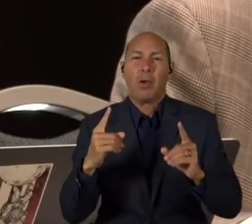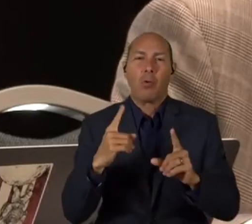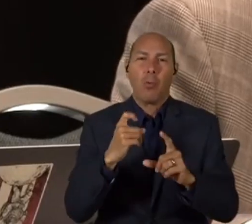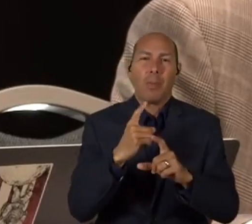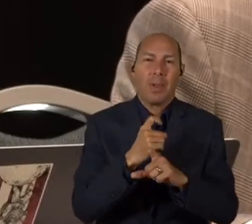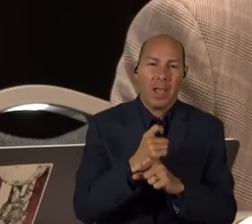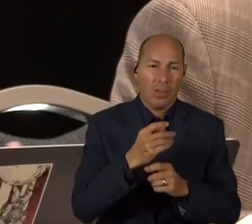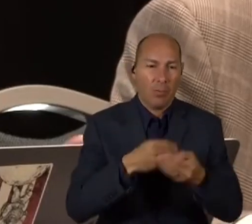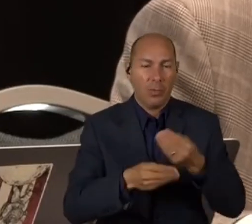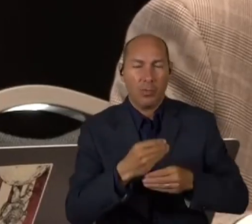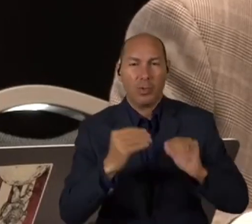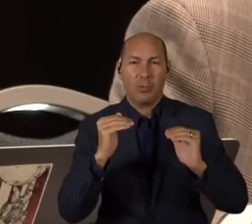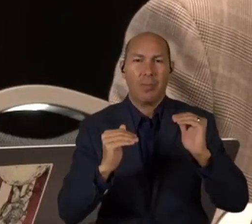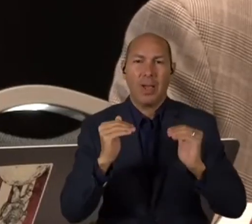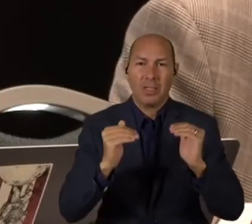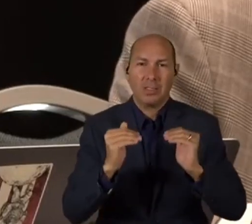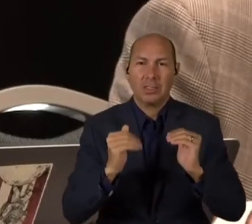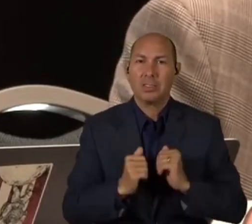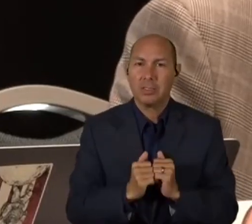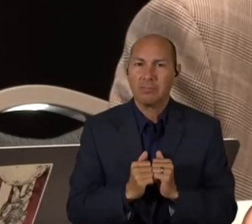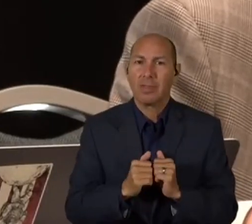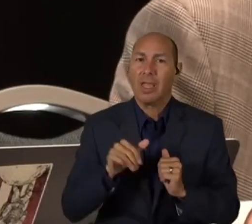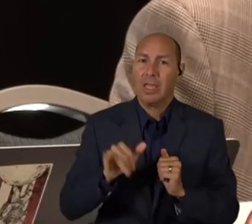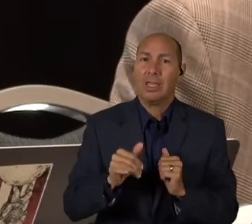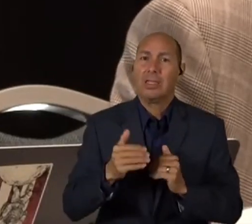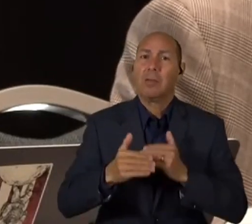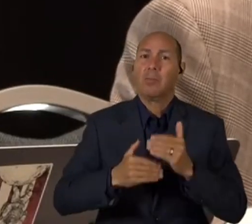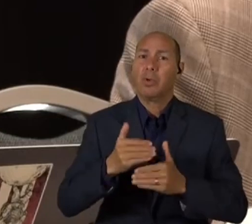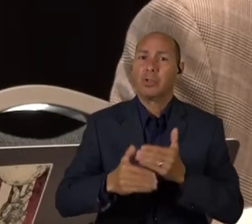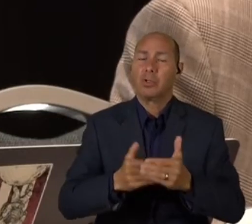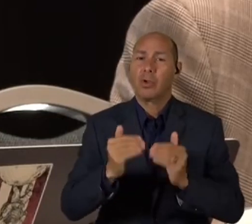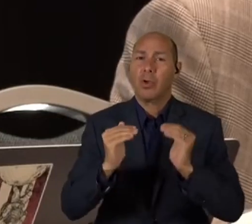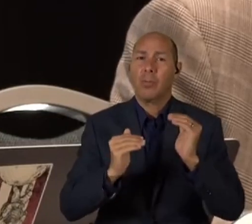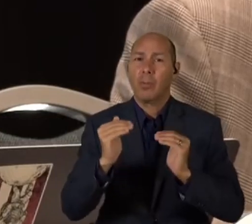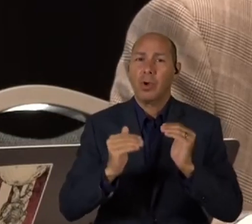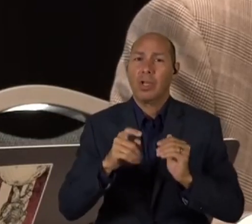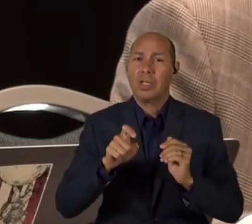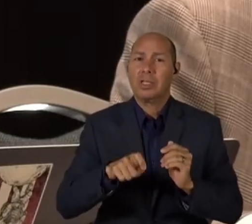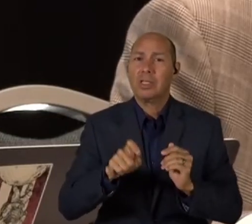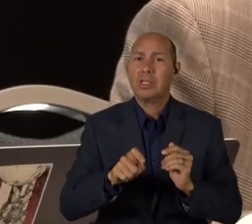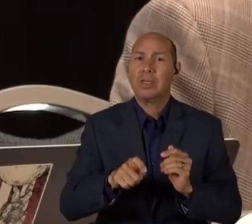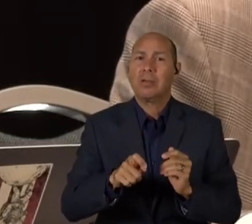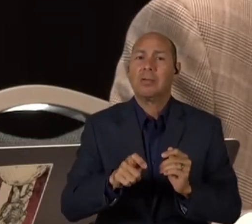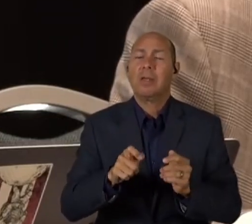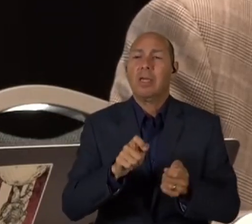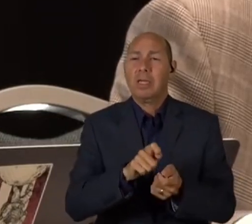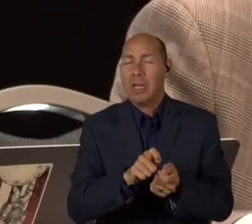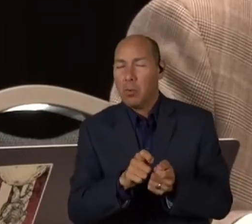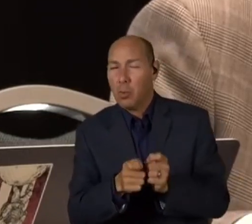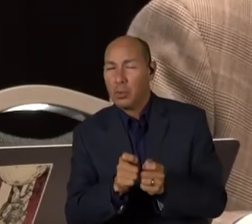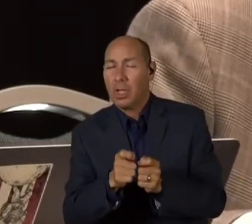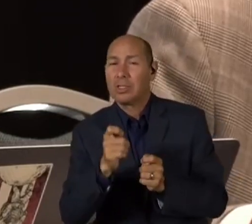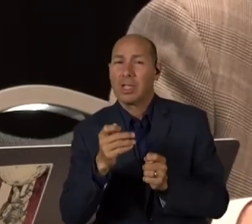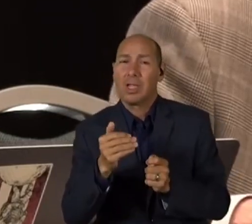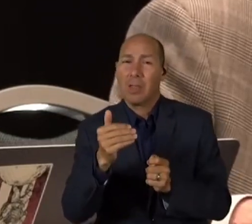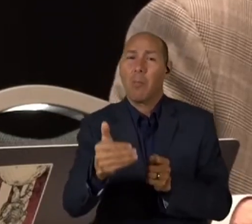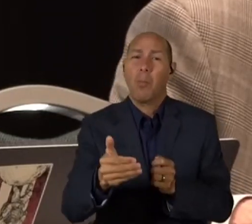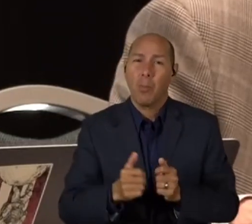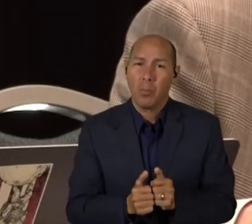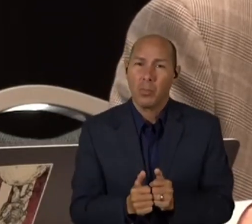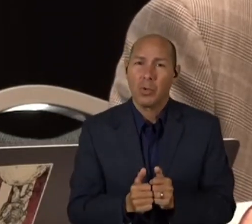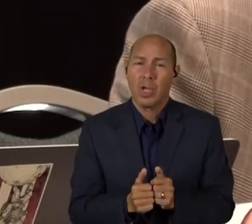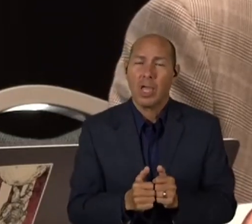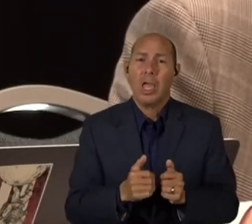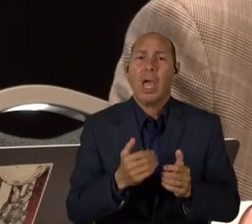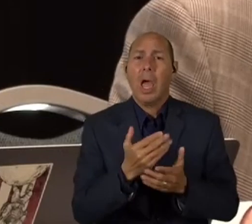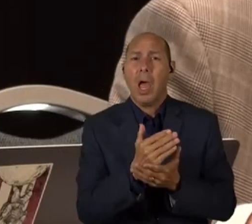clear is that the budget process in Puerto Rico must be reformed further. We outlined the details of these